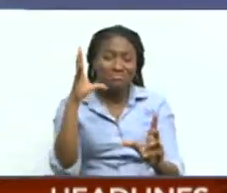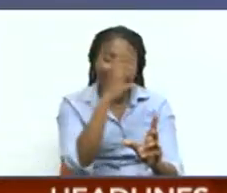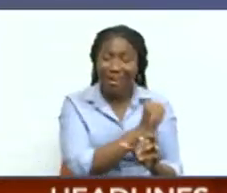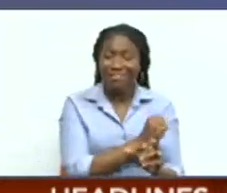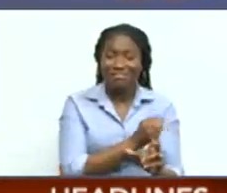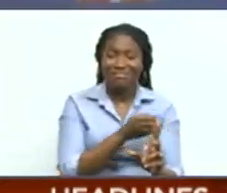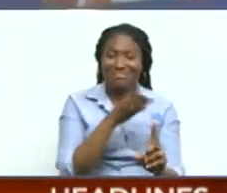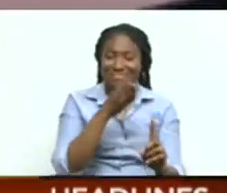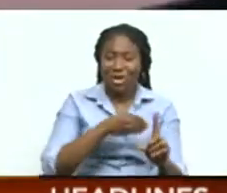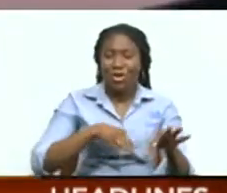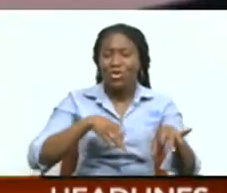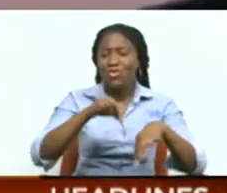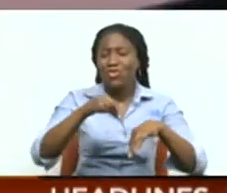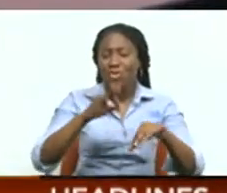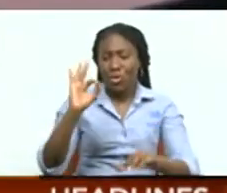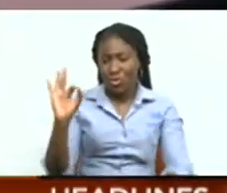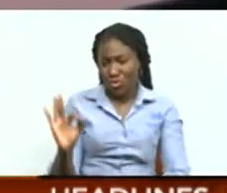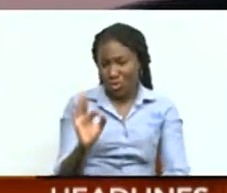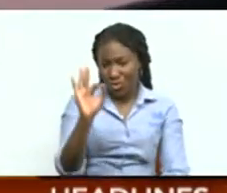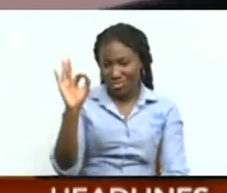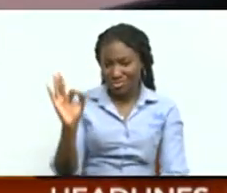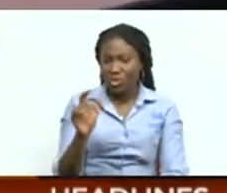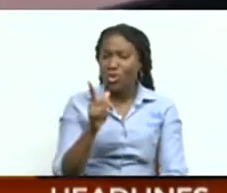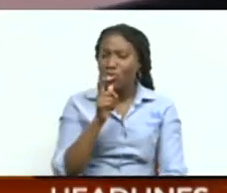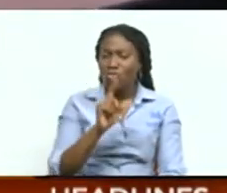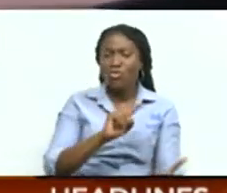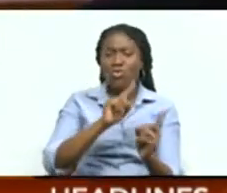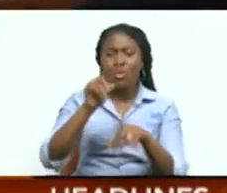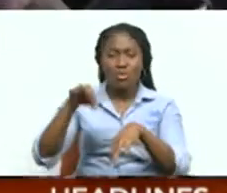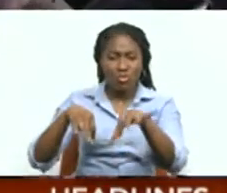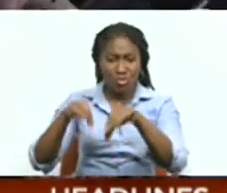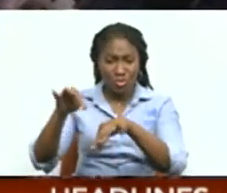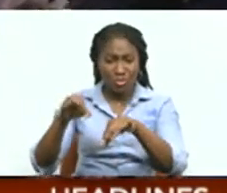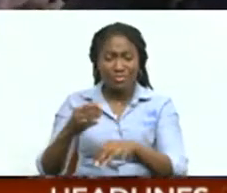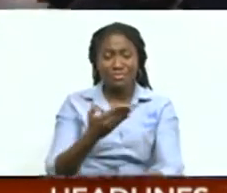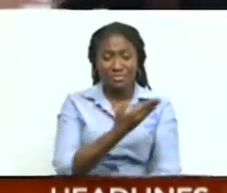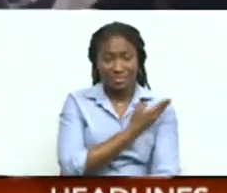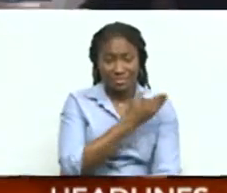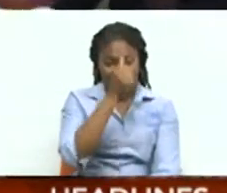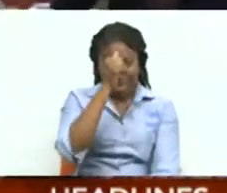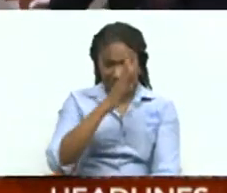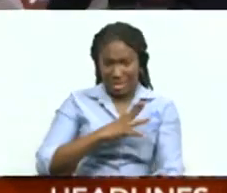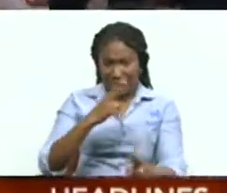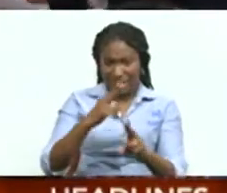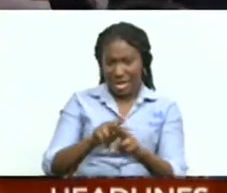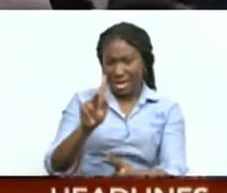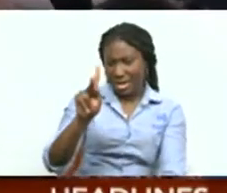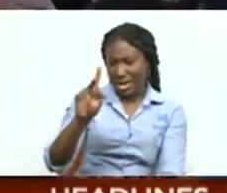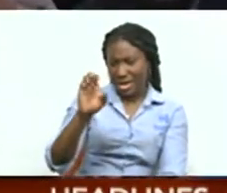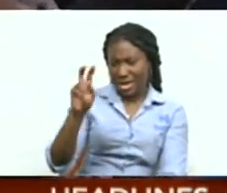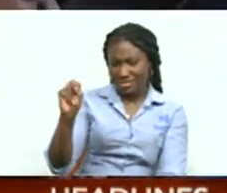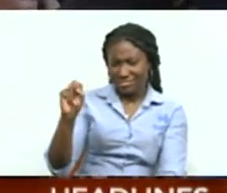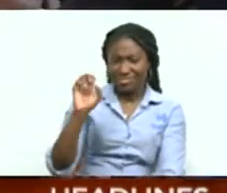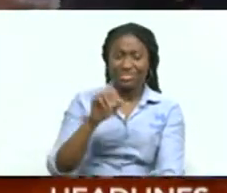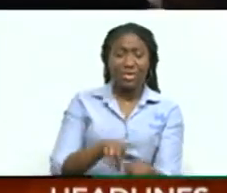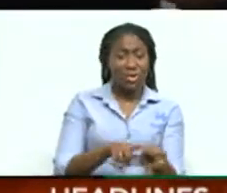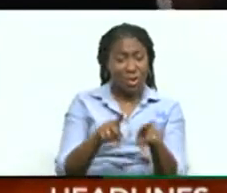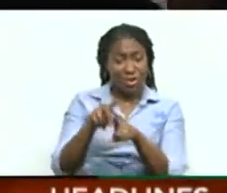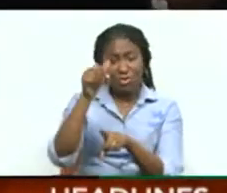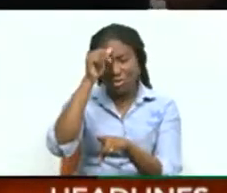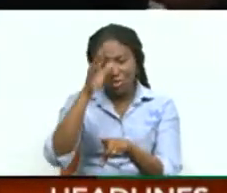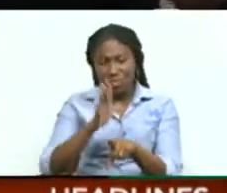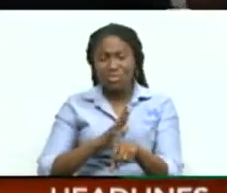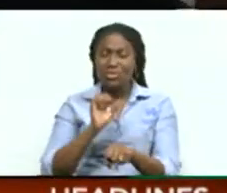were on Friday. Among those attending his funeral, Ken Gordon, former deputy governor of the Central Bank, Dr. Terence Farrell,